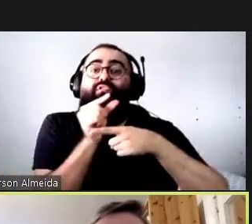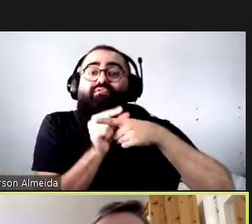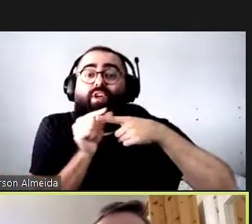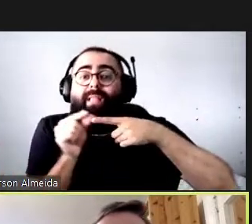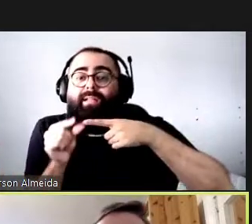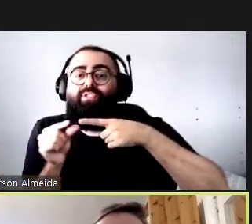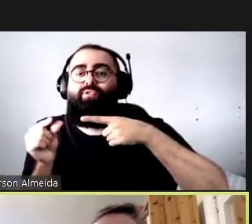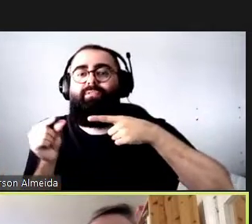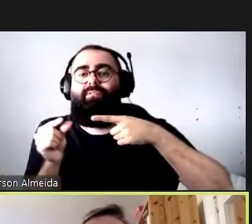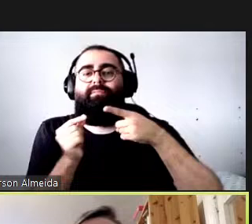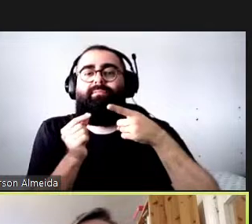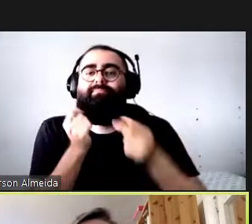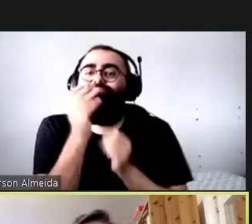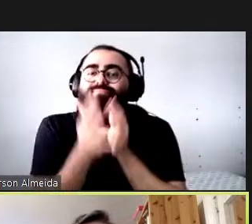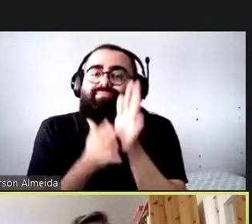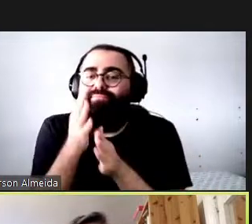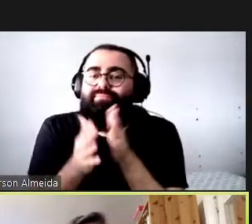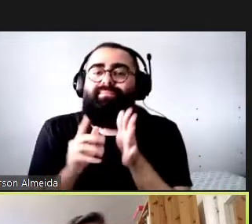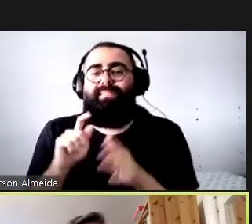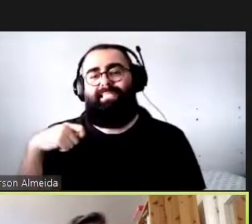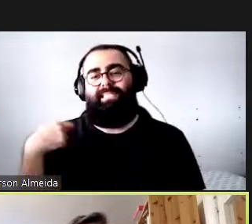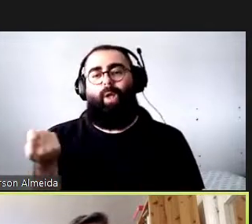of the sign.